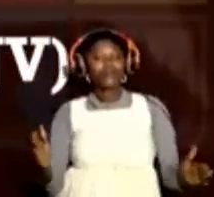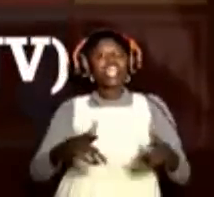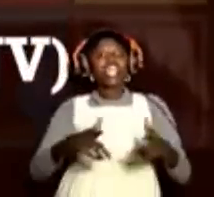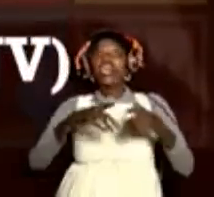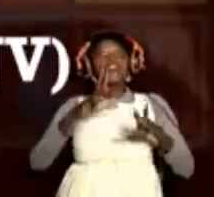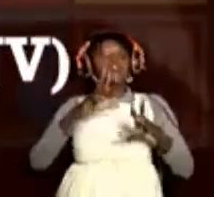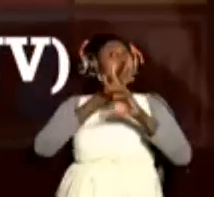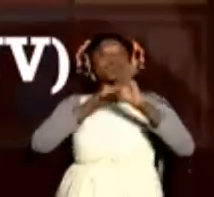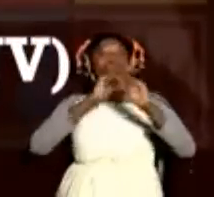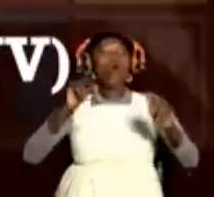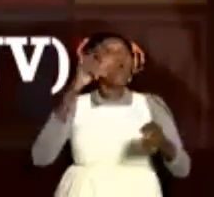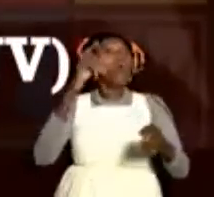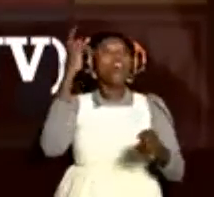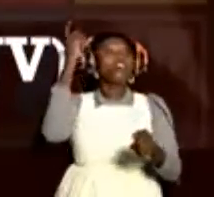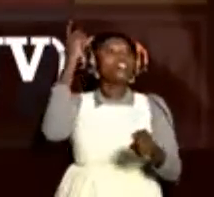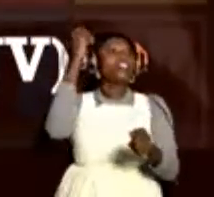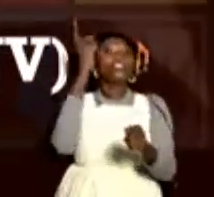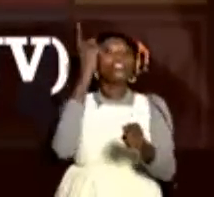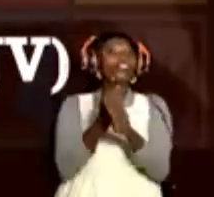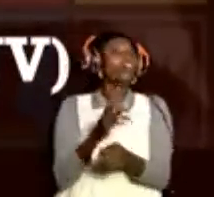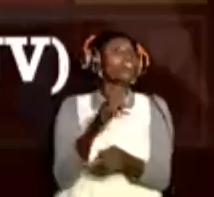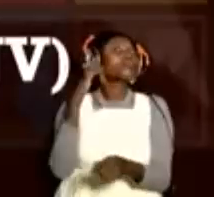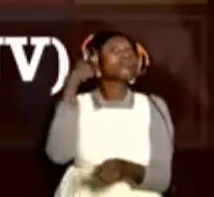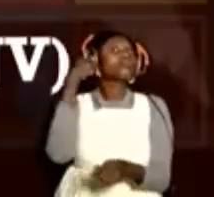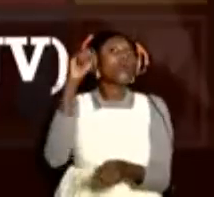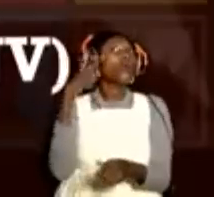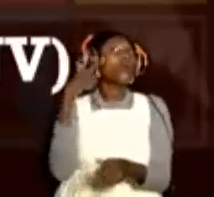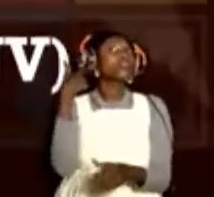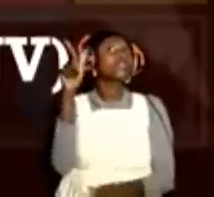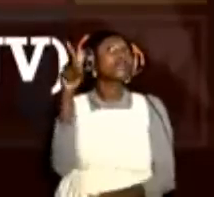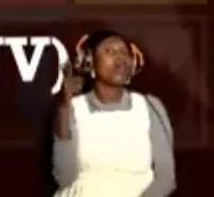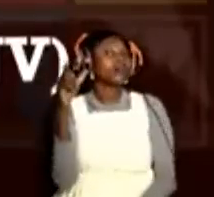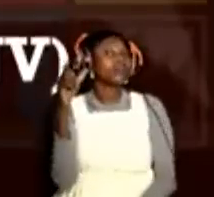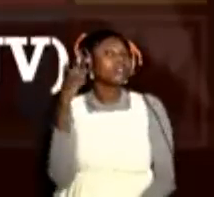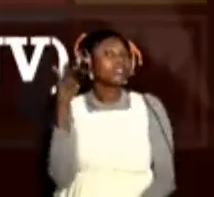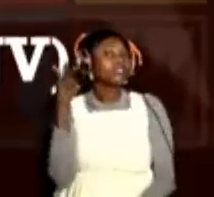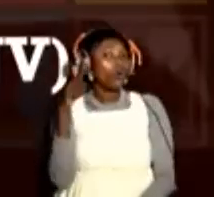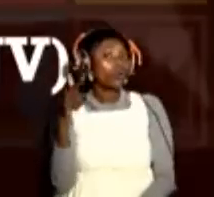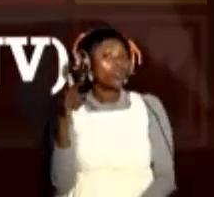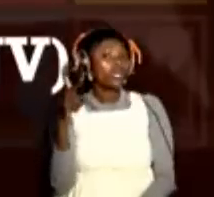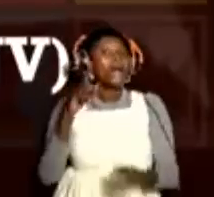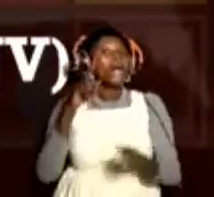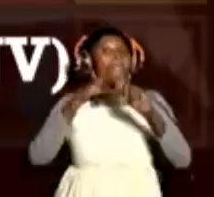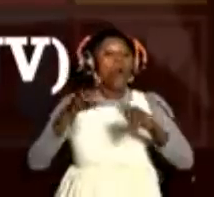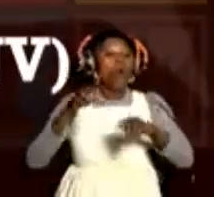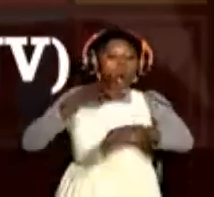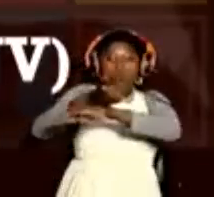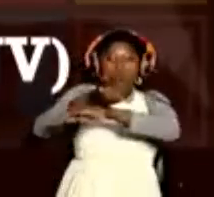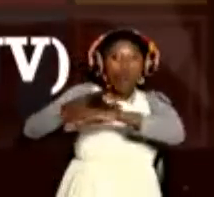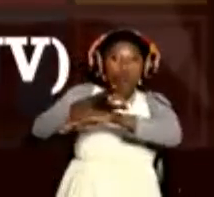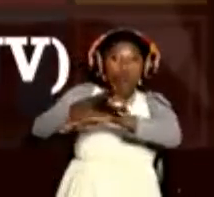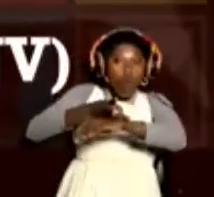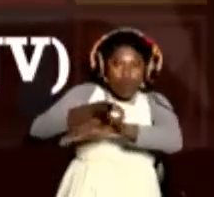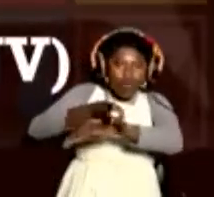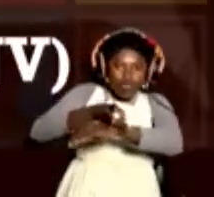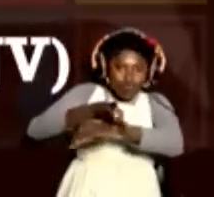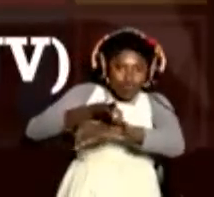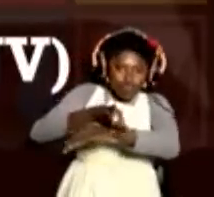there are not only vessels of gold and of silver, but also of wood and of